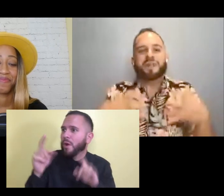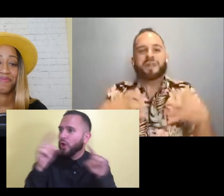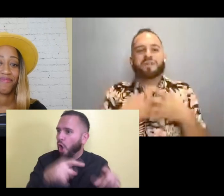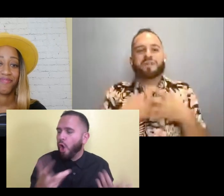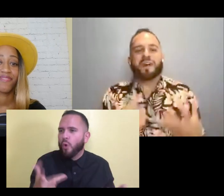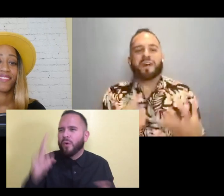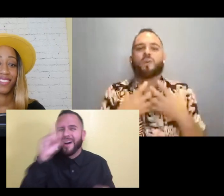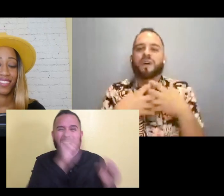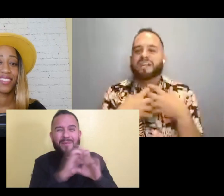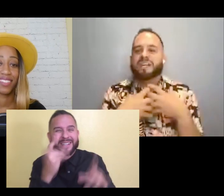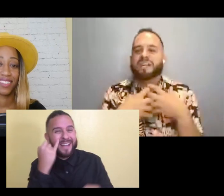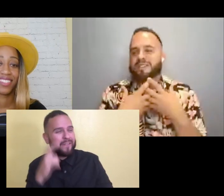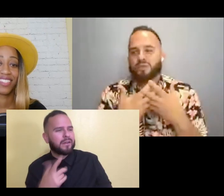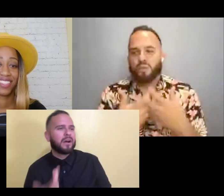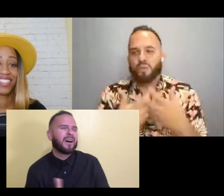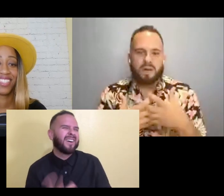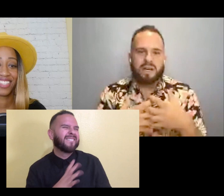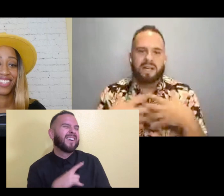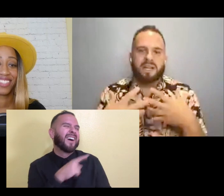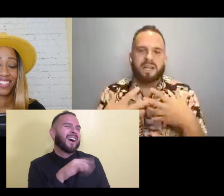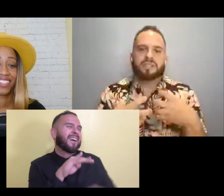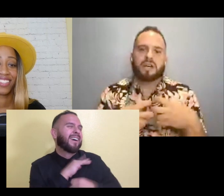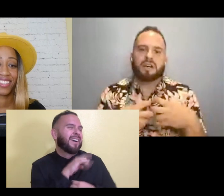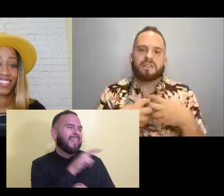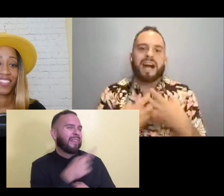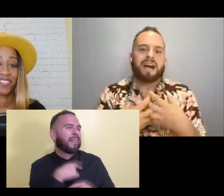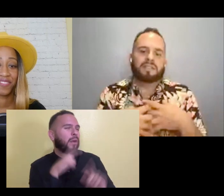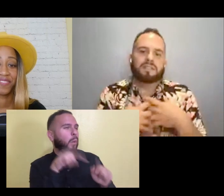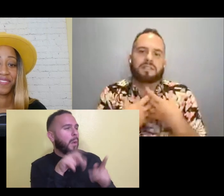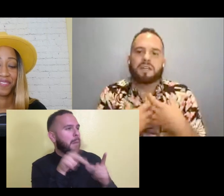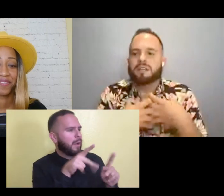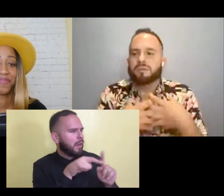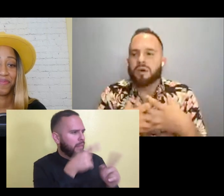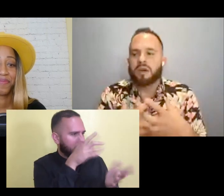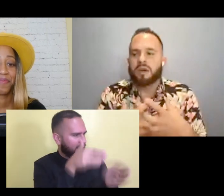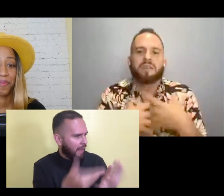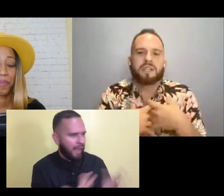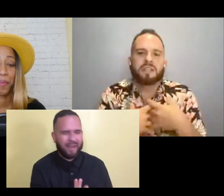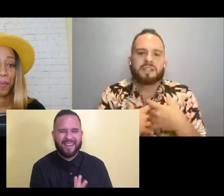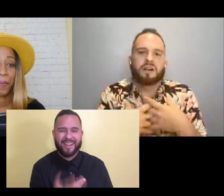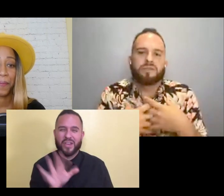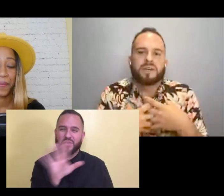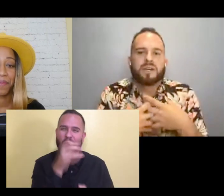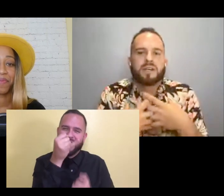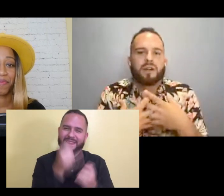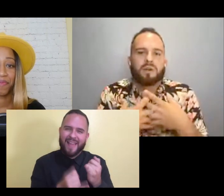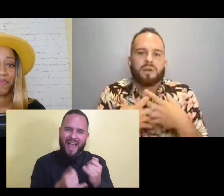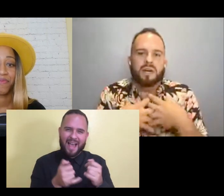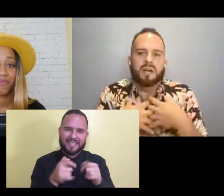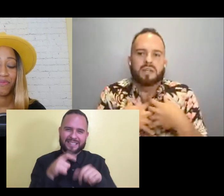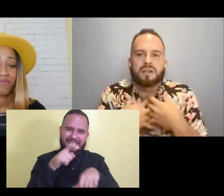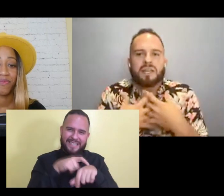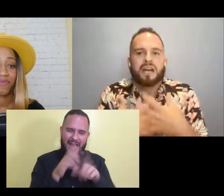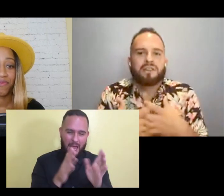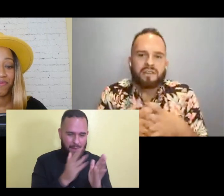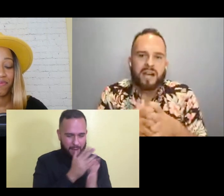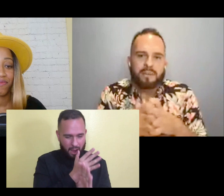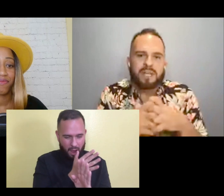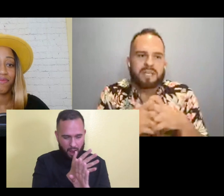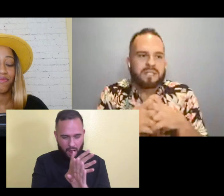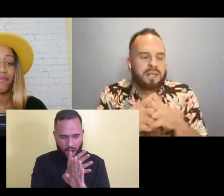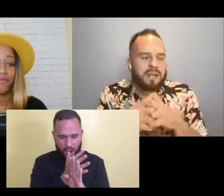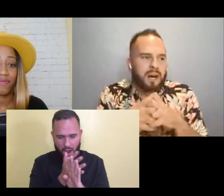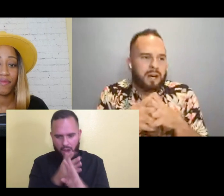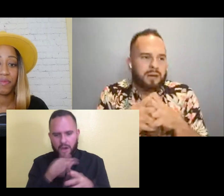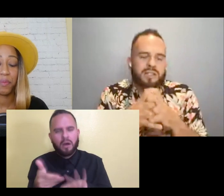really figure out what it is that you want and let yourself have it. There's nothing wrong with giving yourself, a certain level of